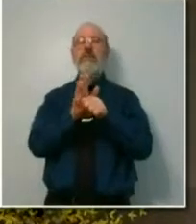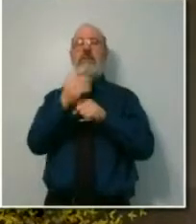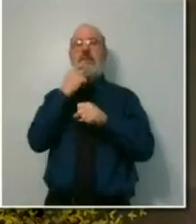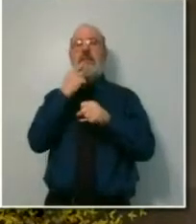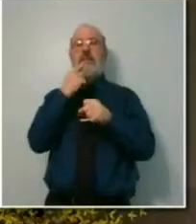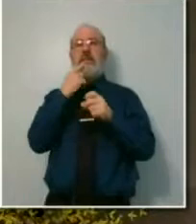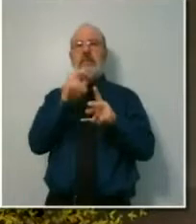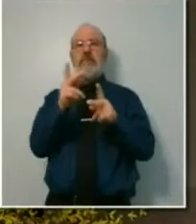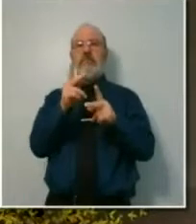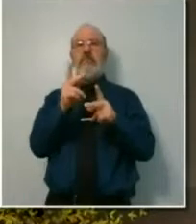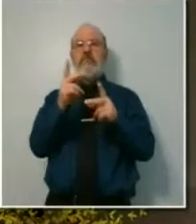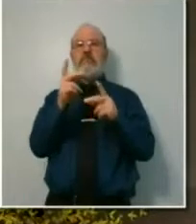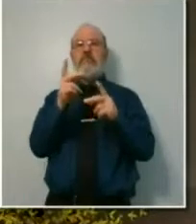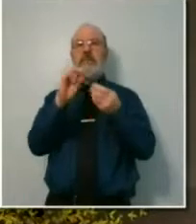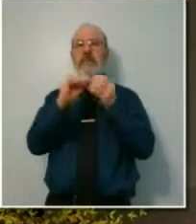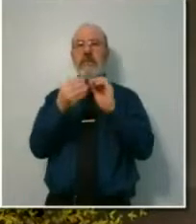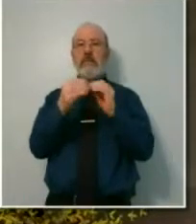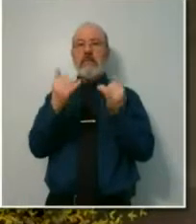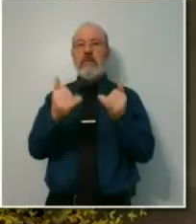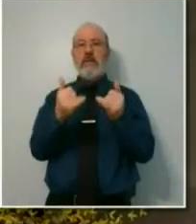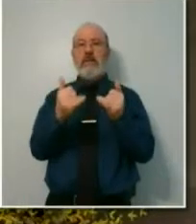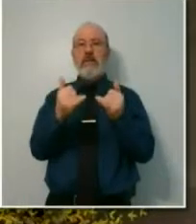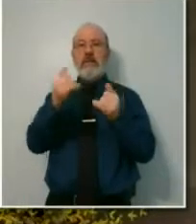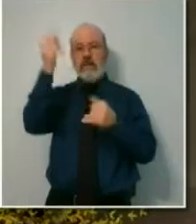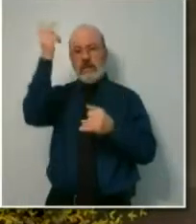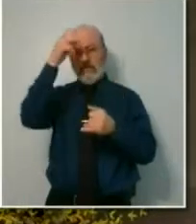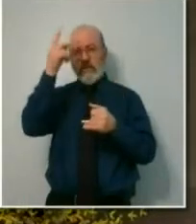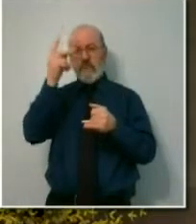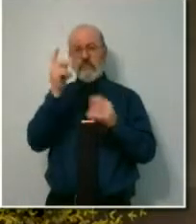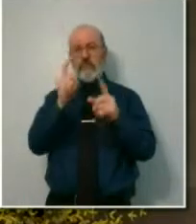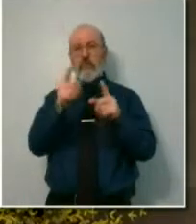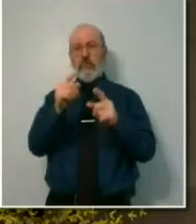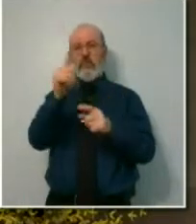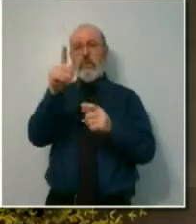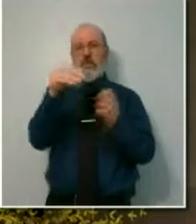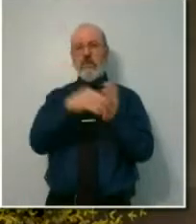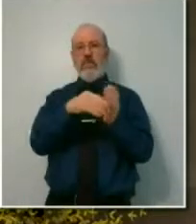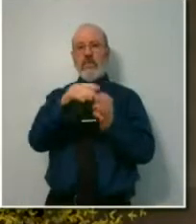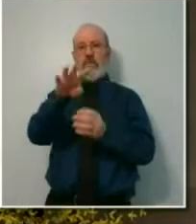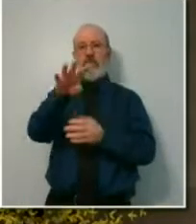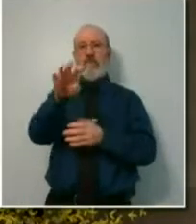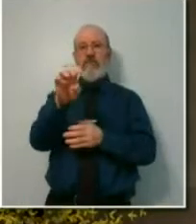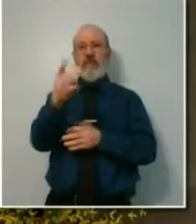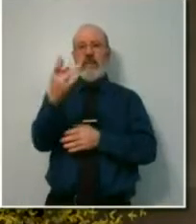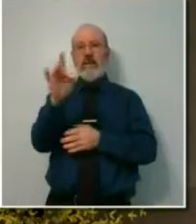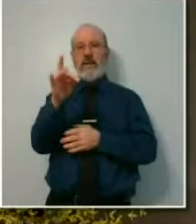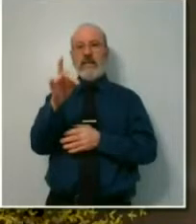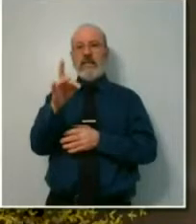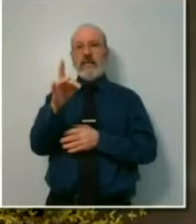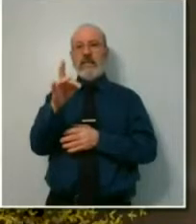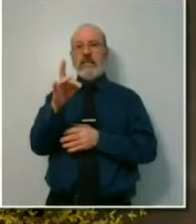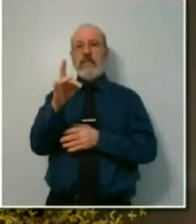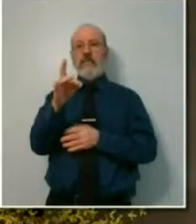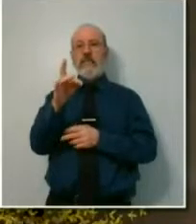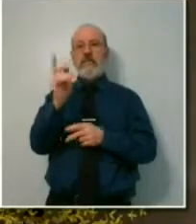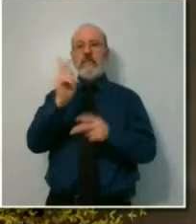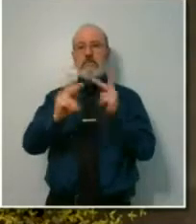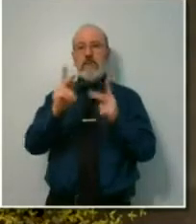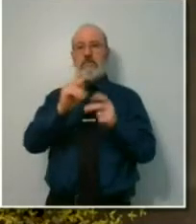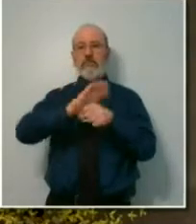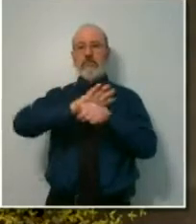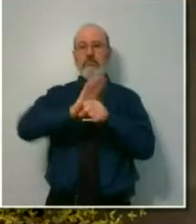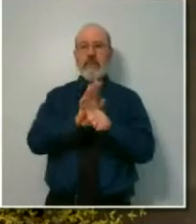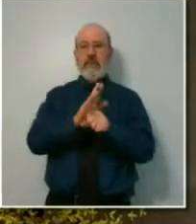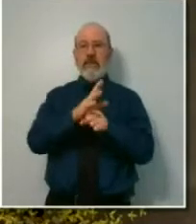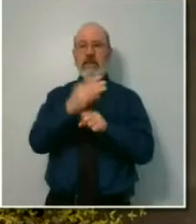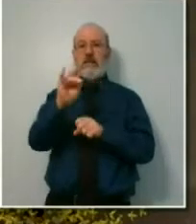current statistics, the Philippines report 1,418 confirmed cases and 71 deaths. The number